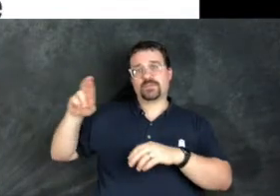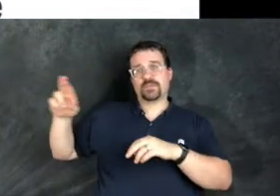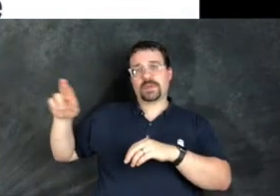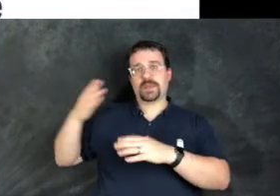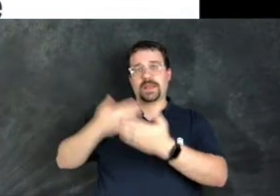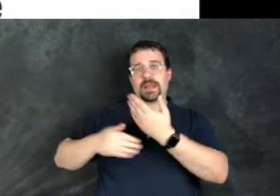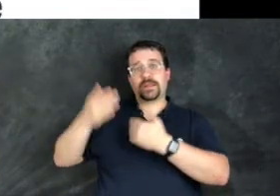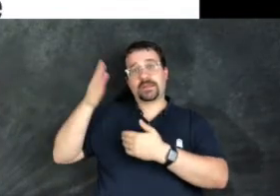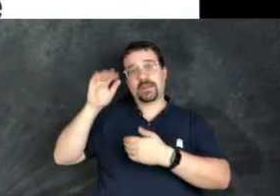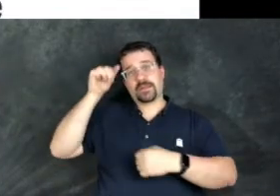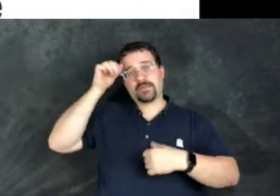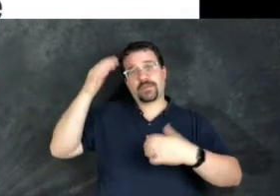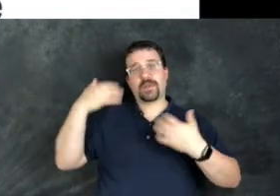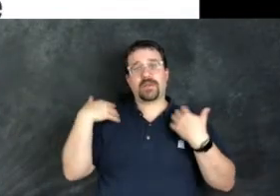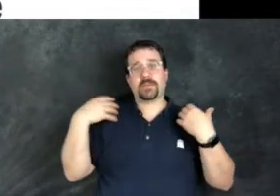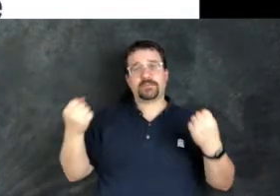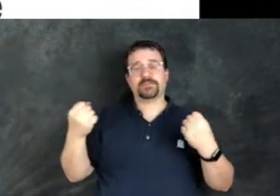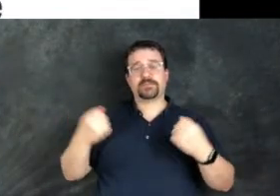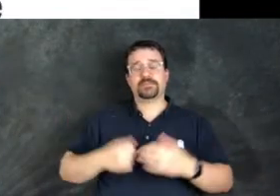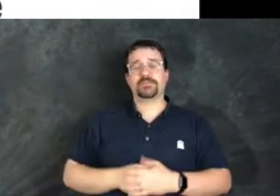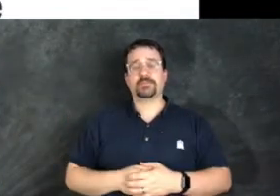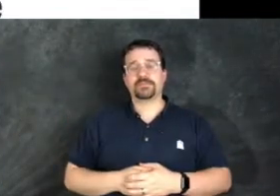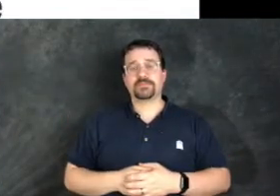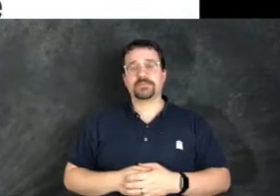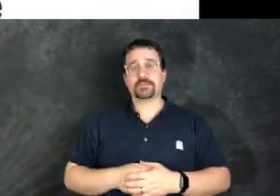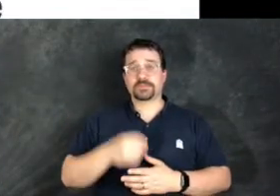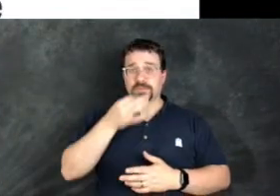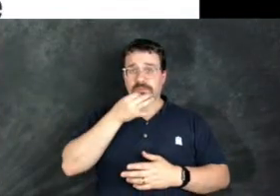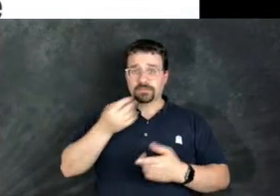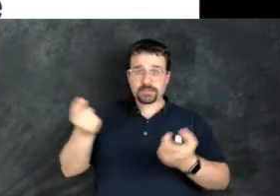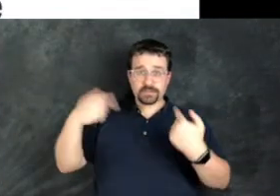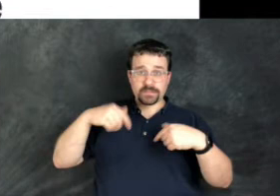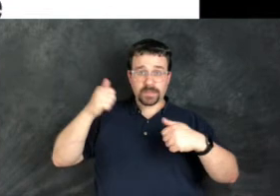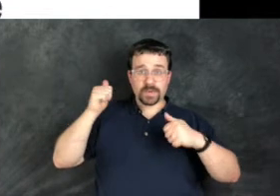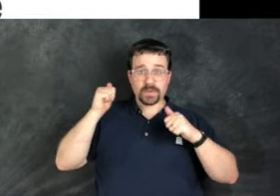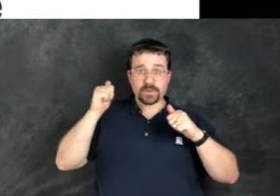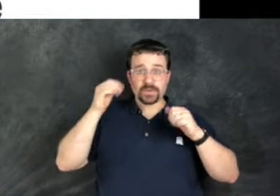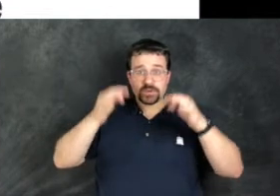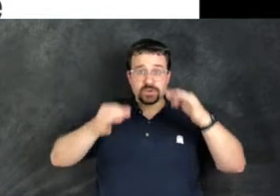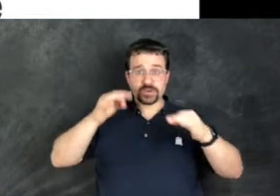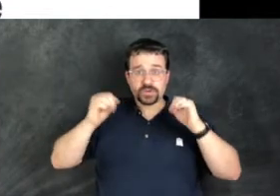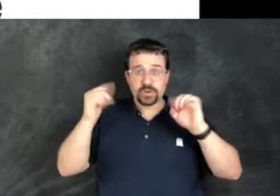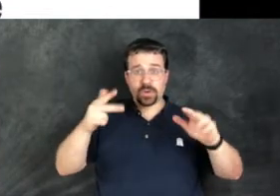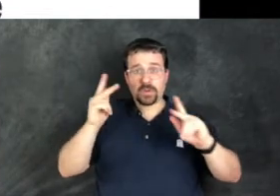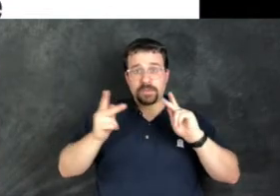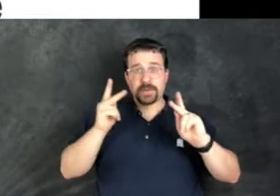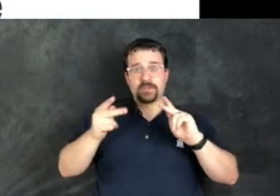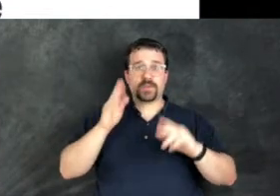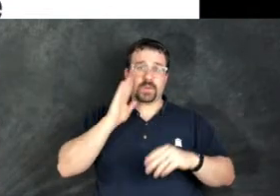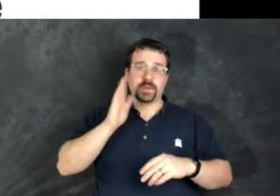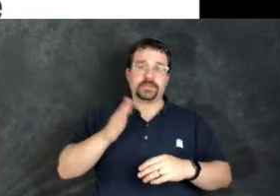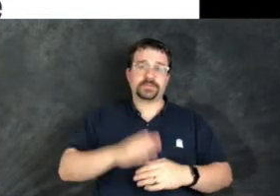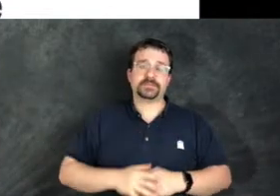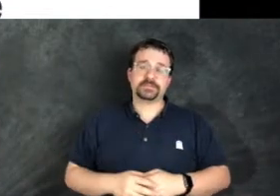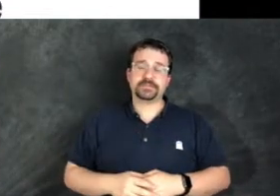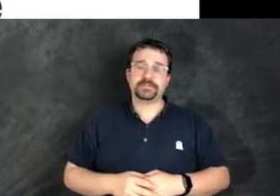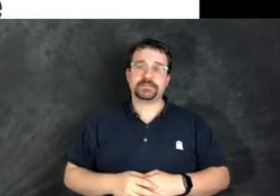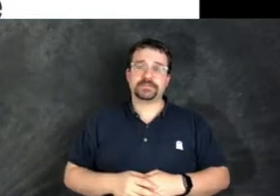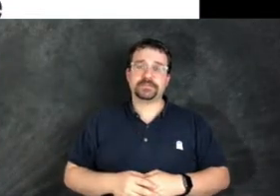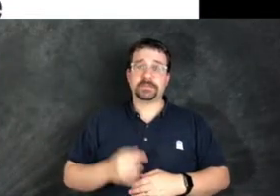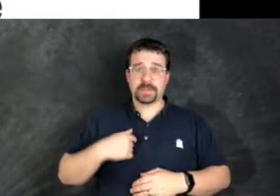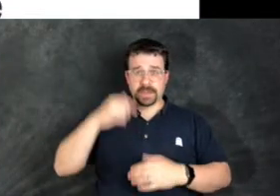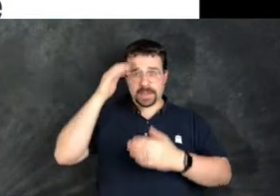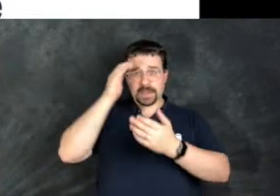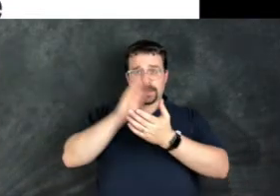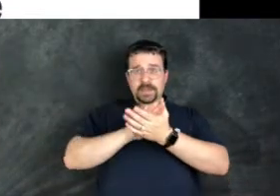hand of God the Father Almighty. From thence he shall come to judge the quick and the dead. I